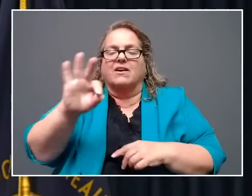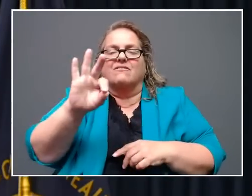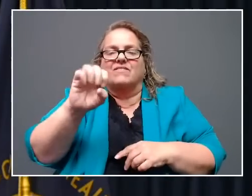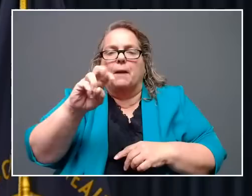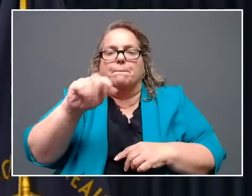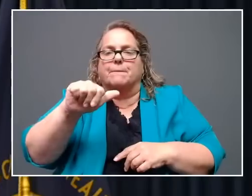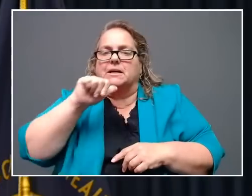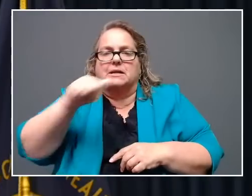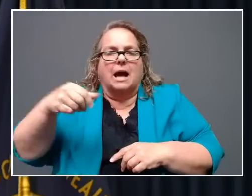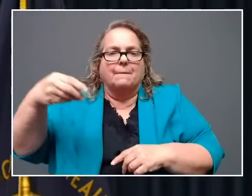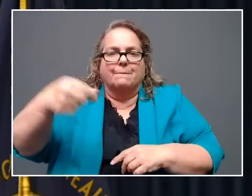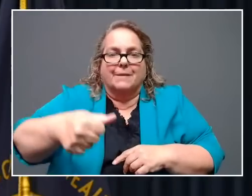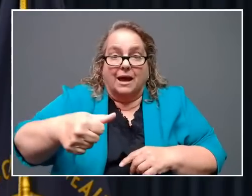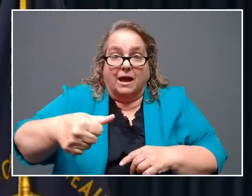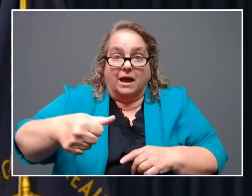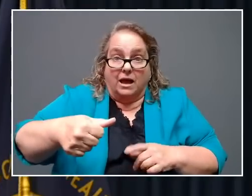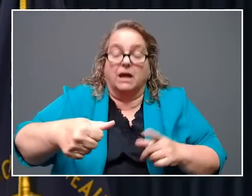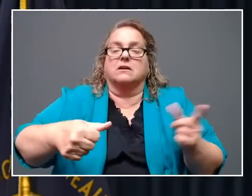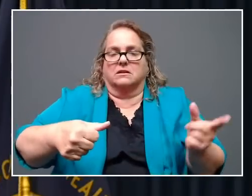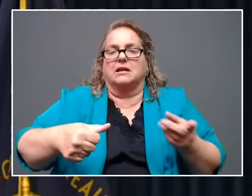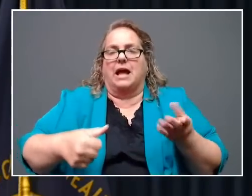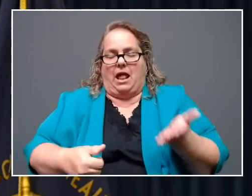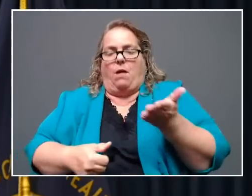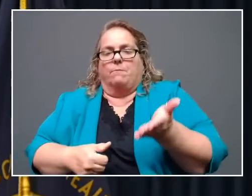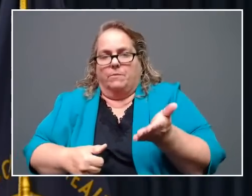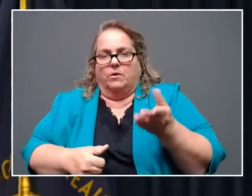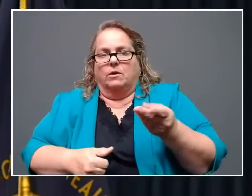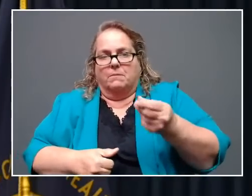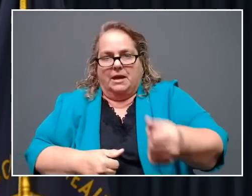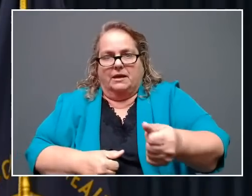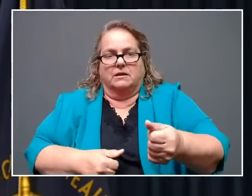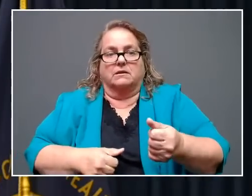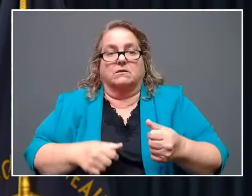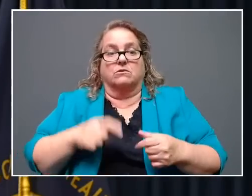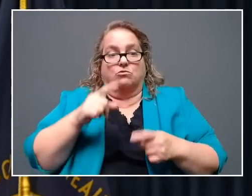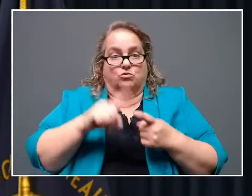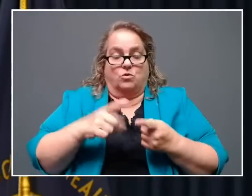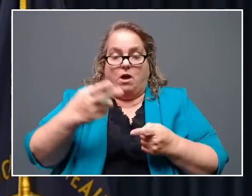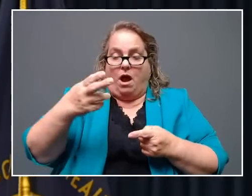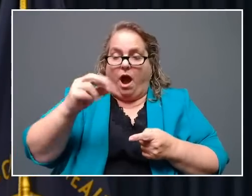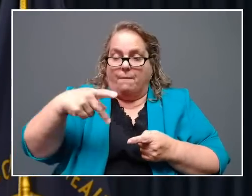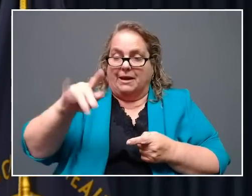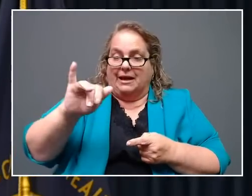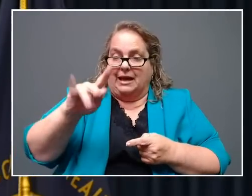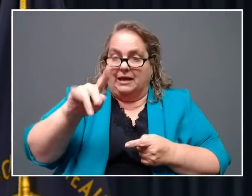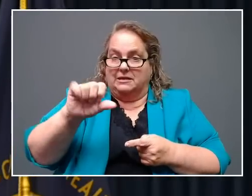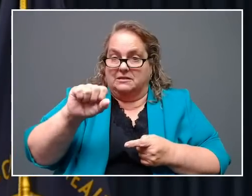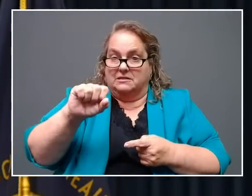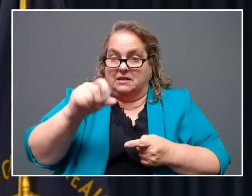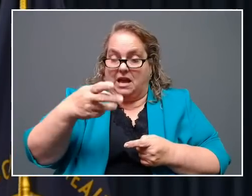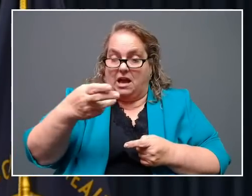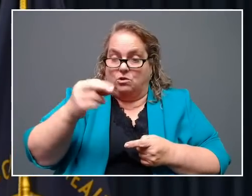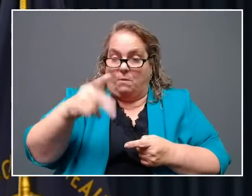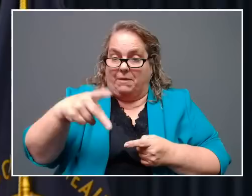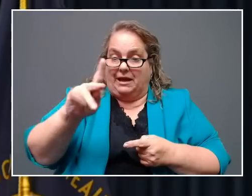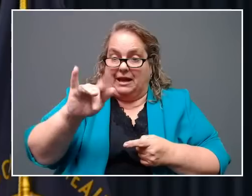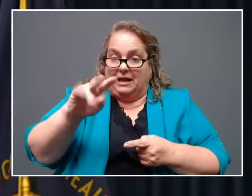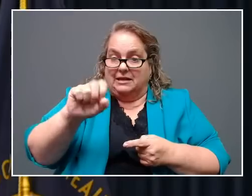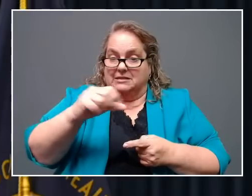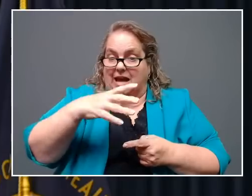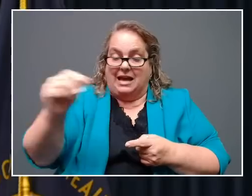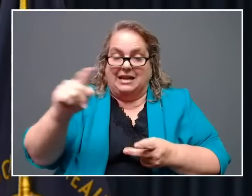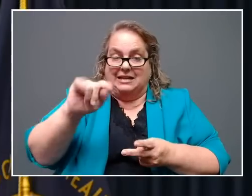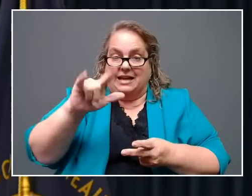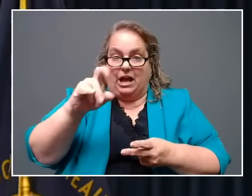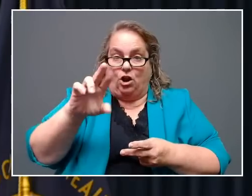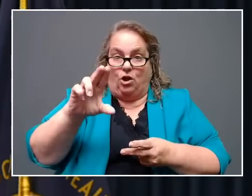facilitate storm debris removal. The latest rounds go to Hopkins and Taylor counties. The nearly $800,000